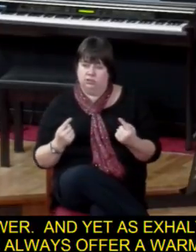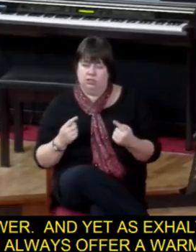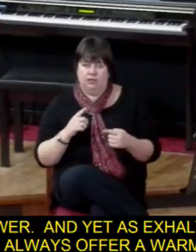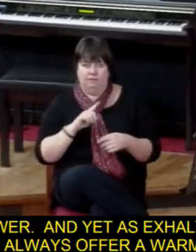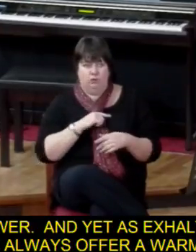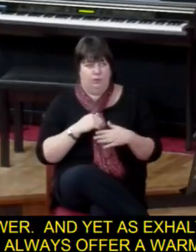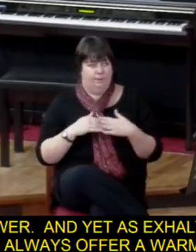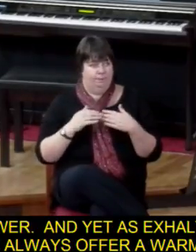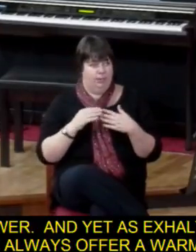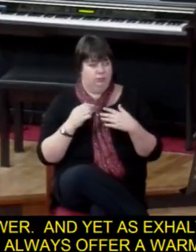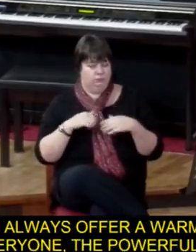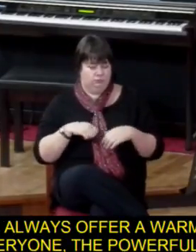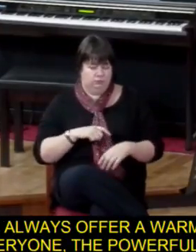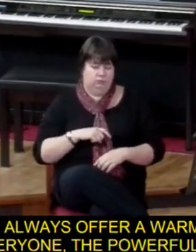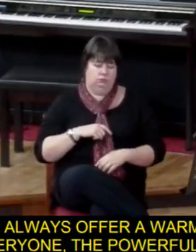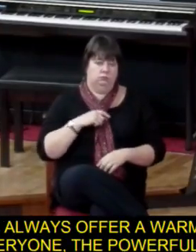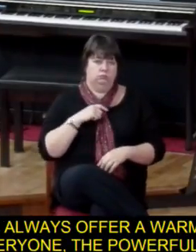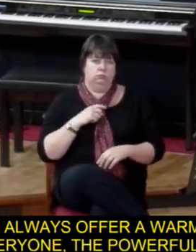restore us.